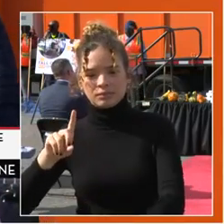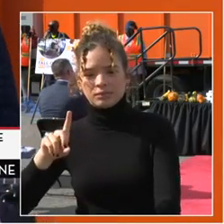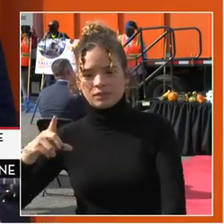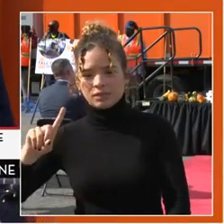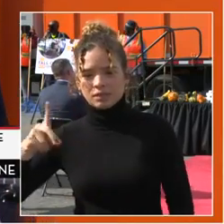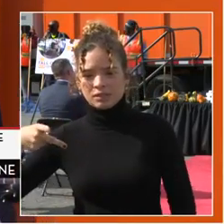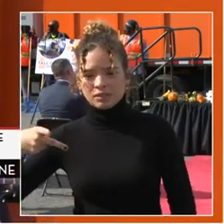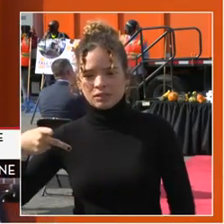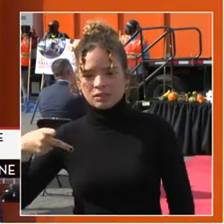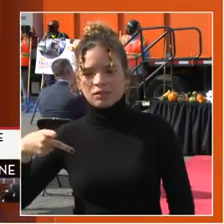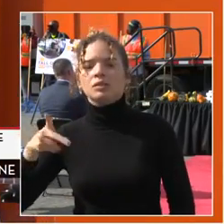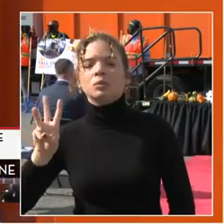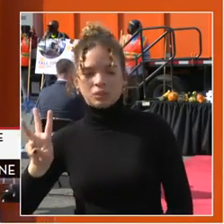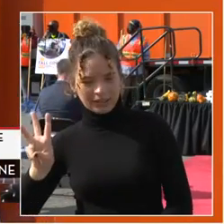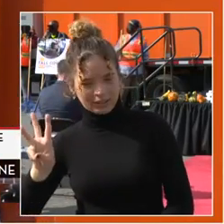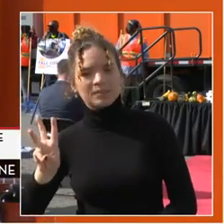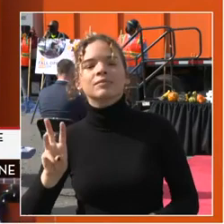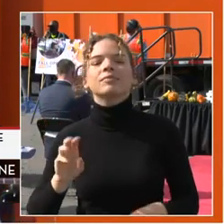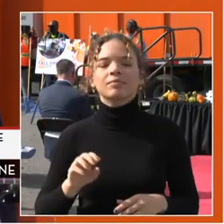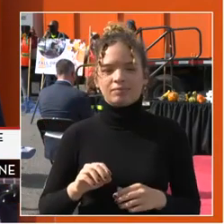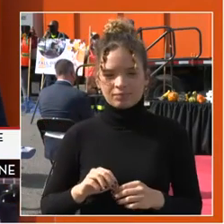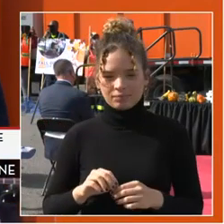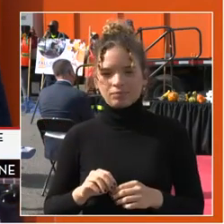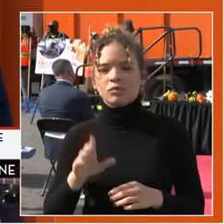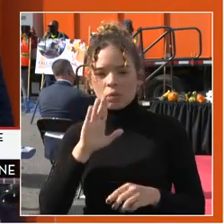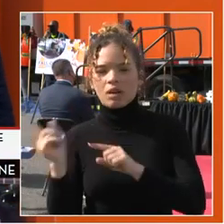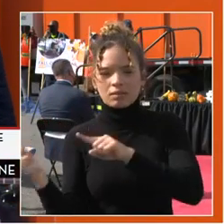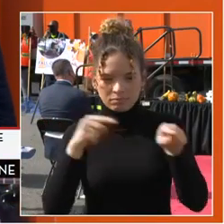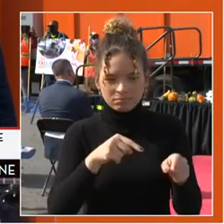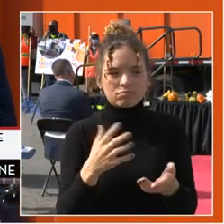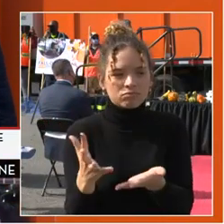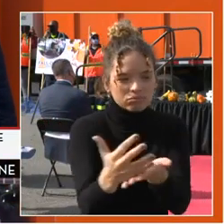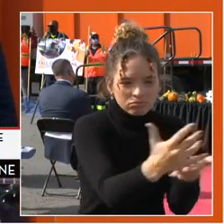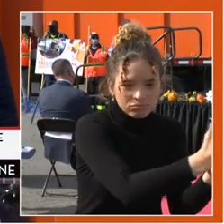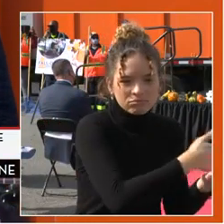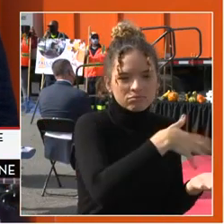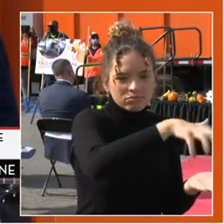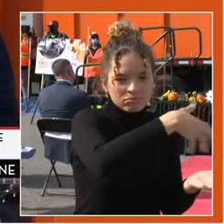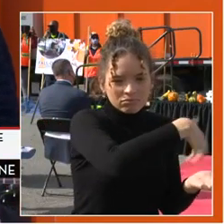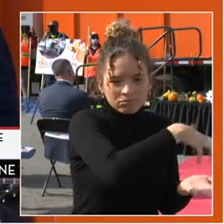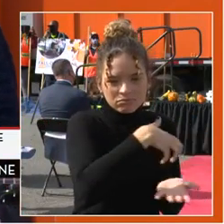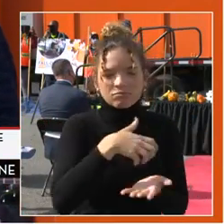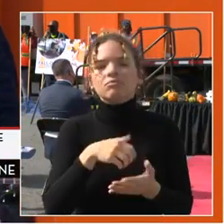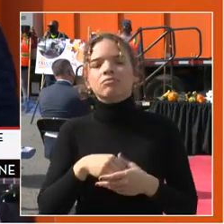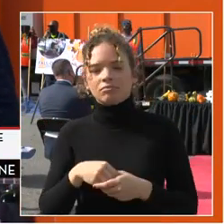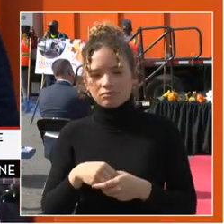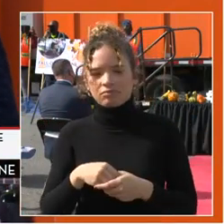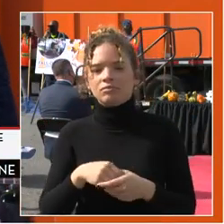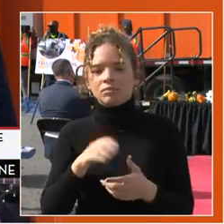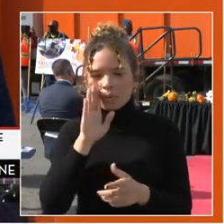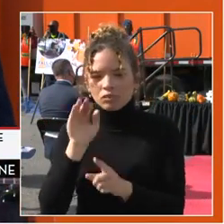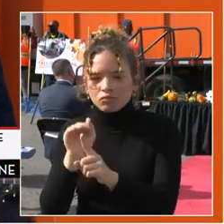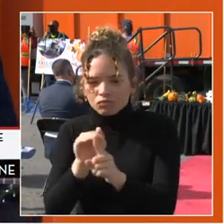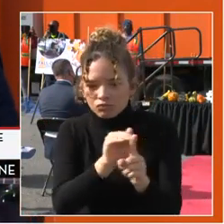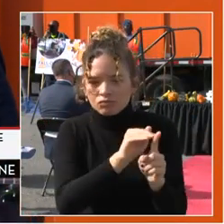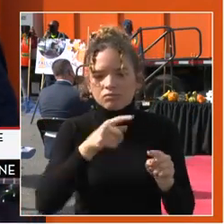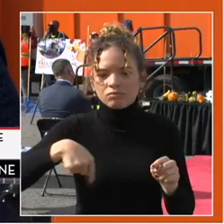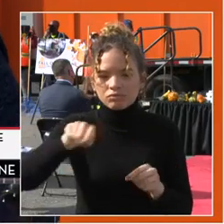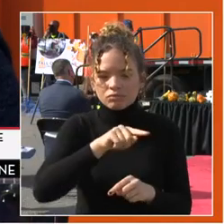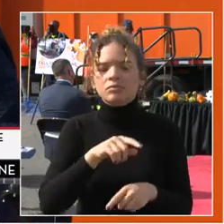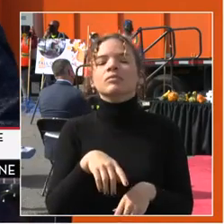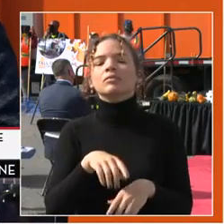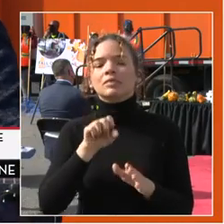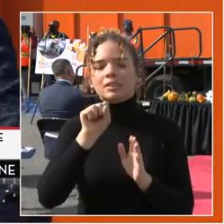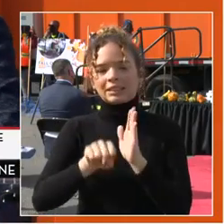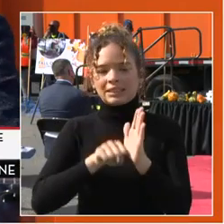remind you now that pumpkin season is in full effect, but soon will be winding down,